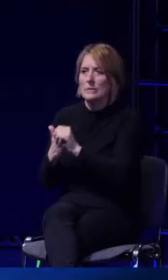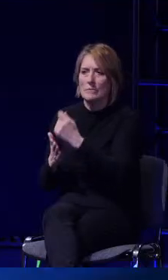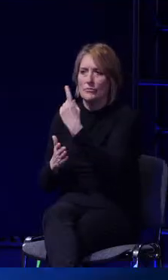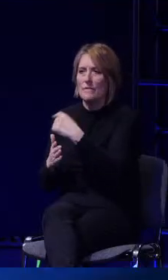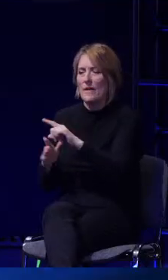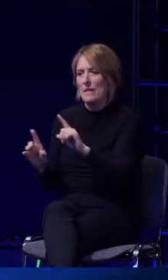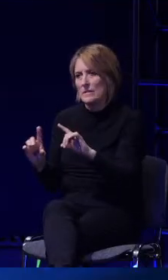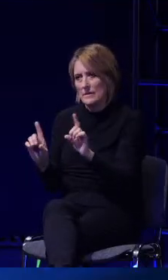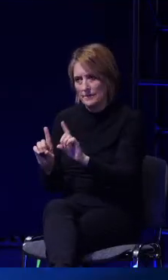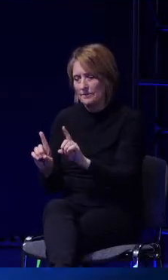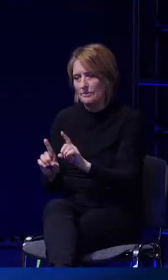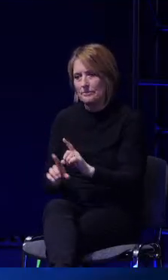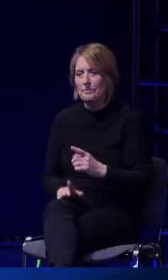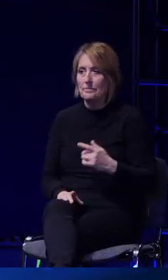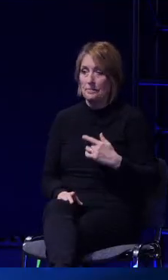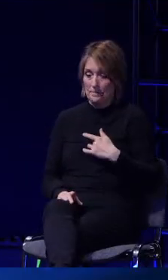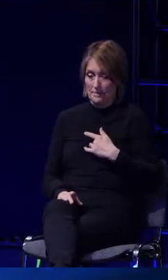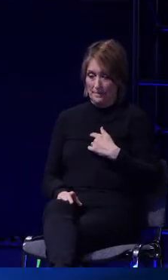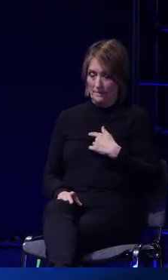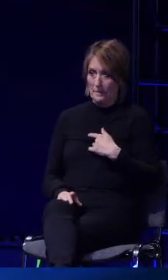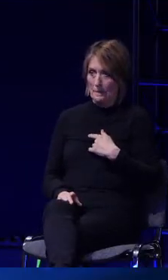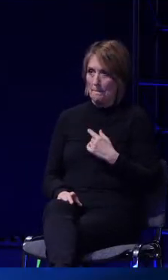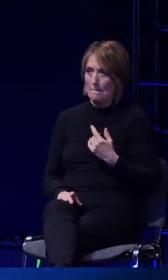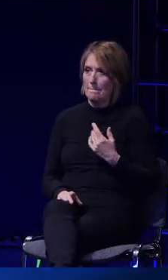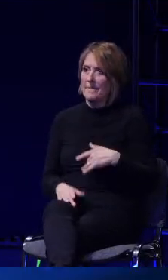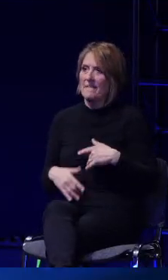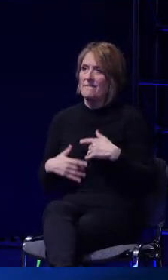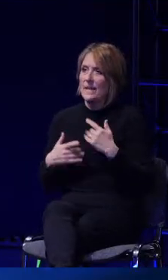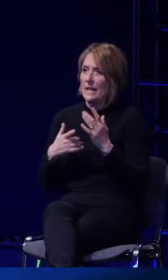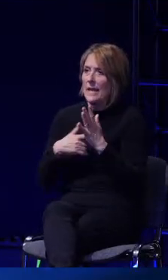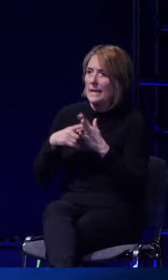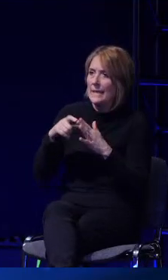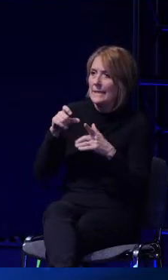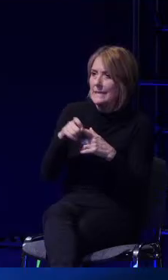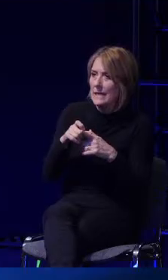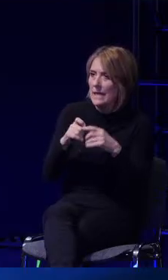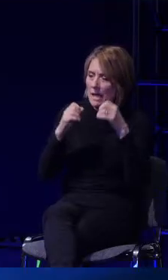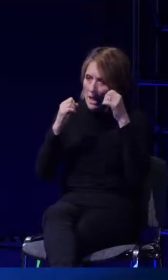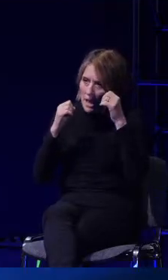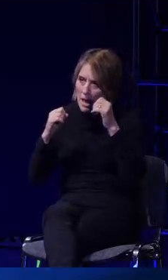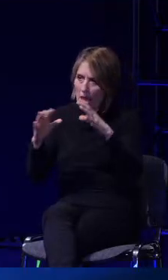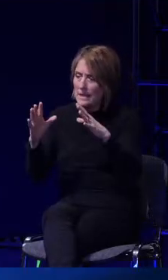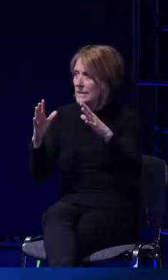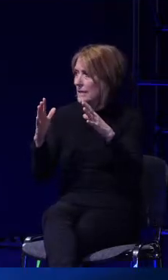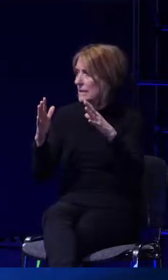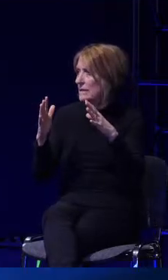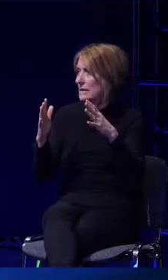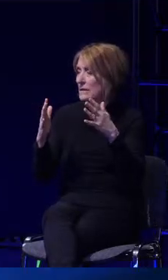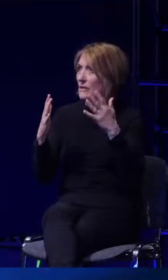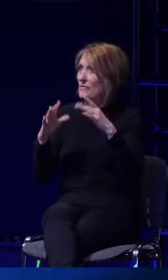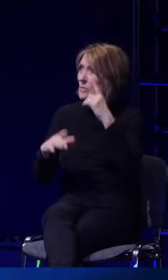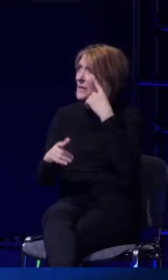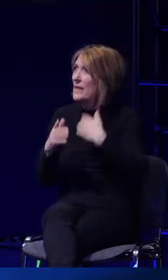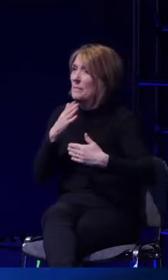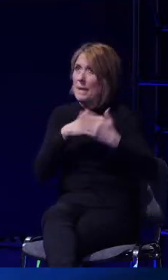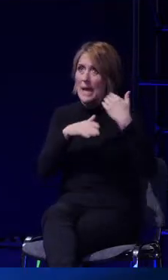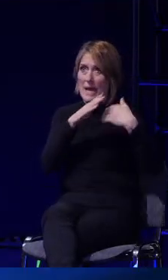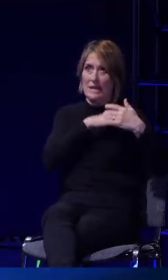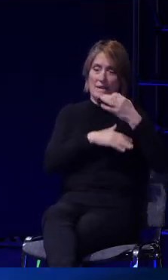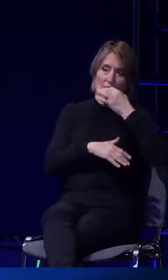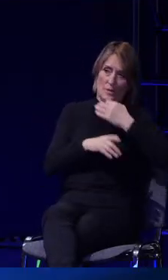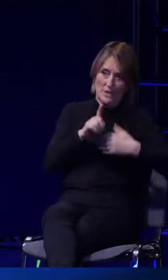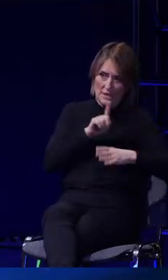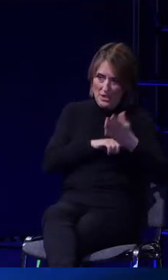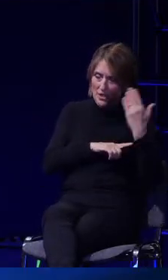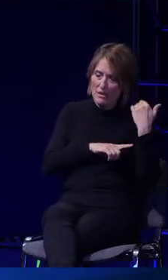sense. I feel like the LED, lighting now from where we started a few years back, like I no